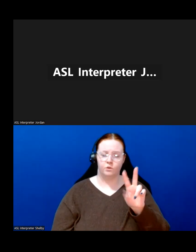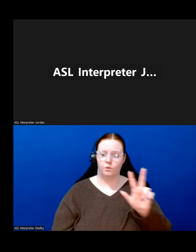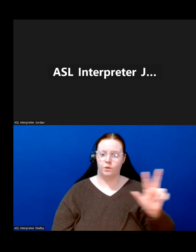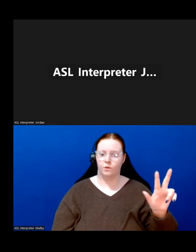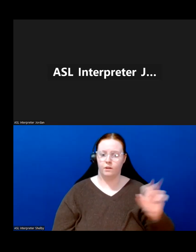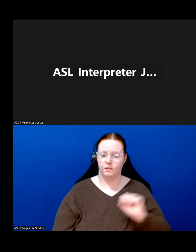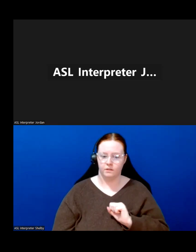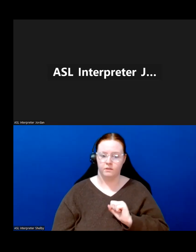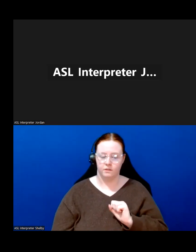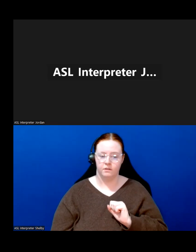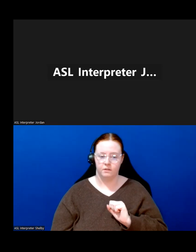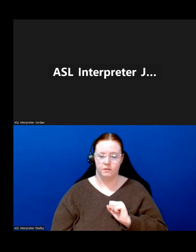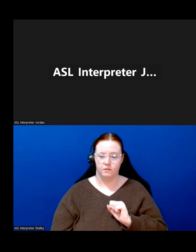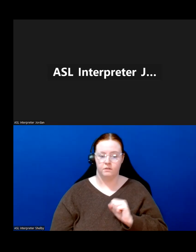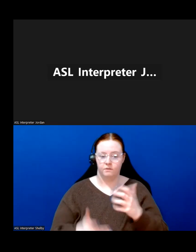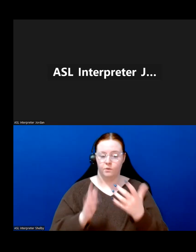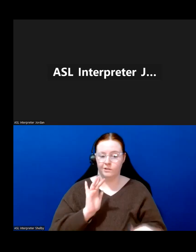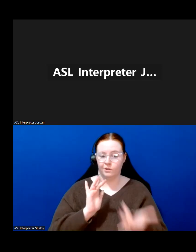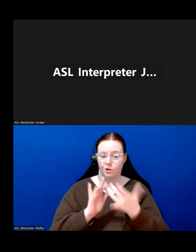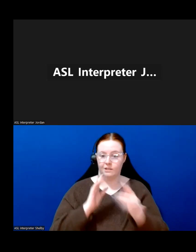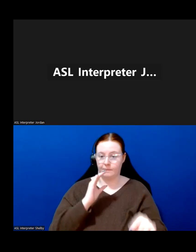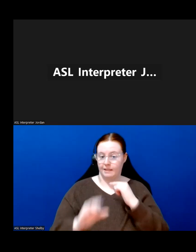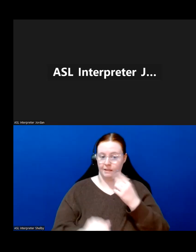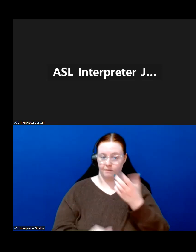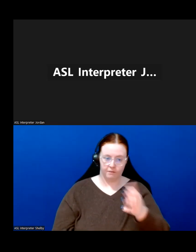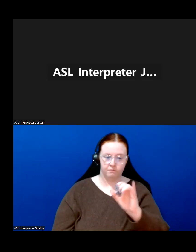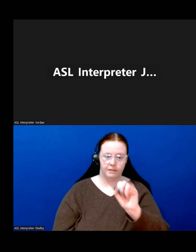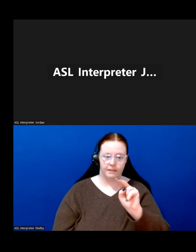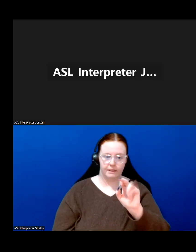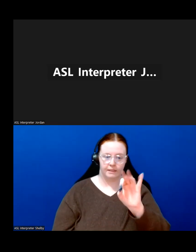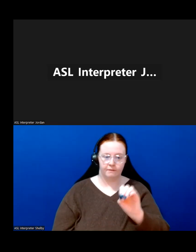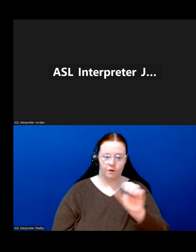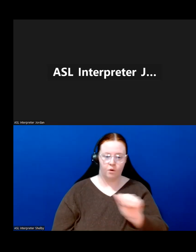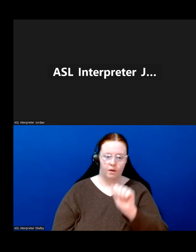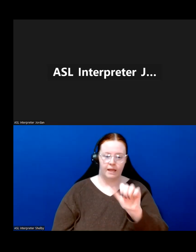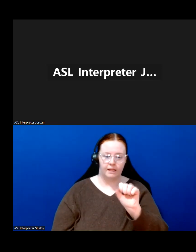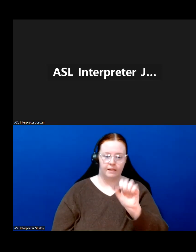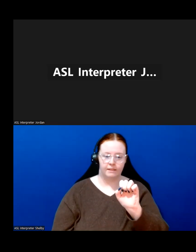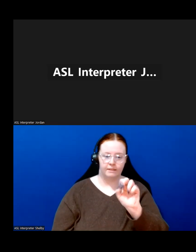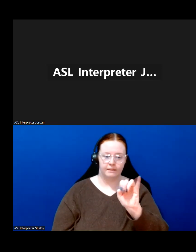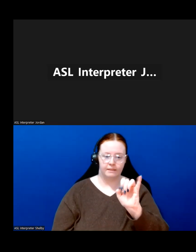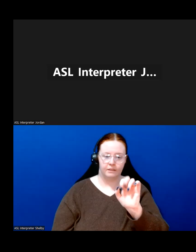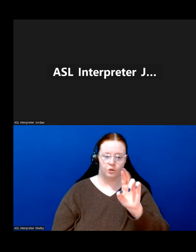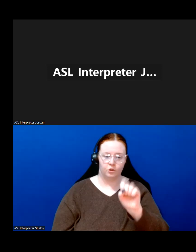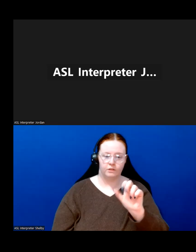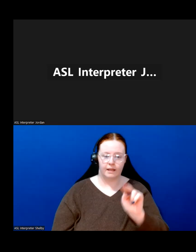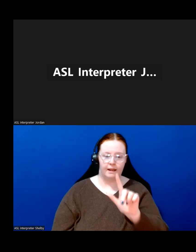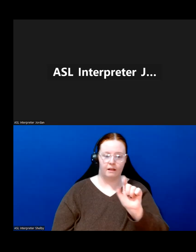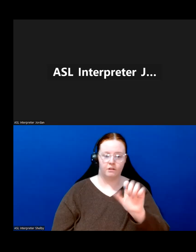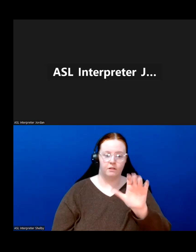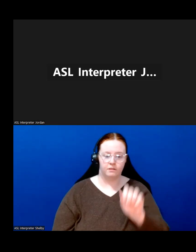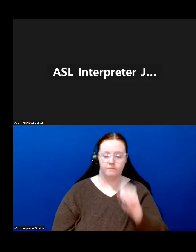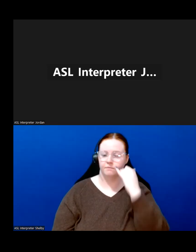709-737-2333. If you'd like to reach out to us in an email, it's info@seniorsnl.ca. And if there's anybody that's viewing this